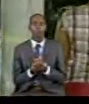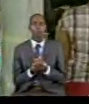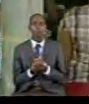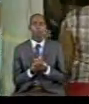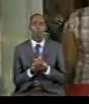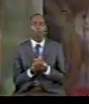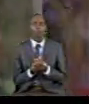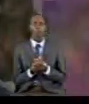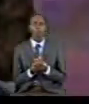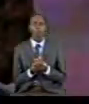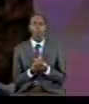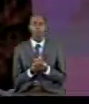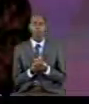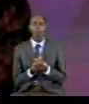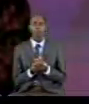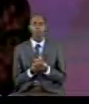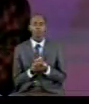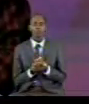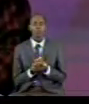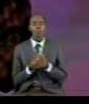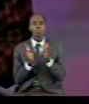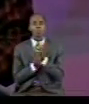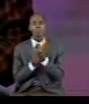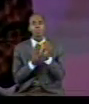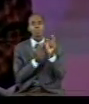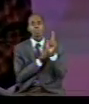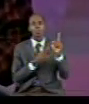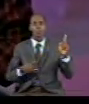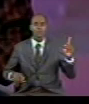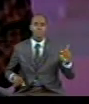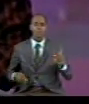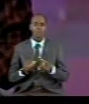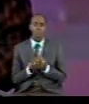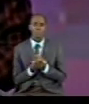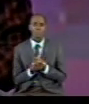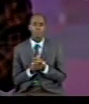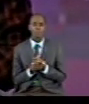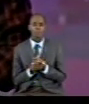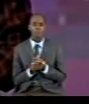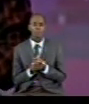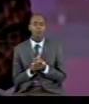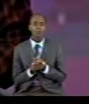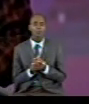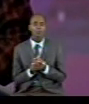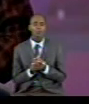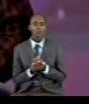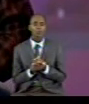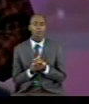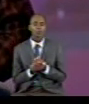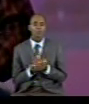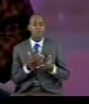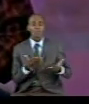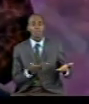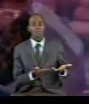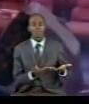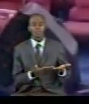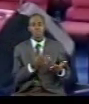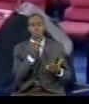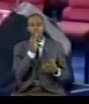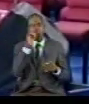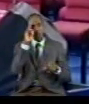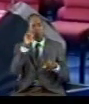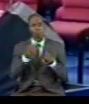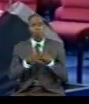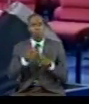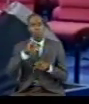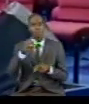Yes, the next testimony. Praise the Lord. I have here Bro Jacob Ukenuke. On